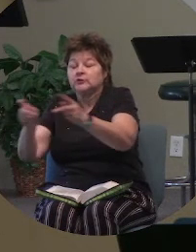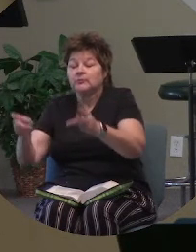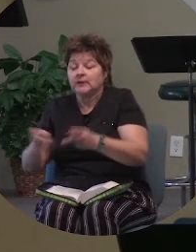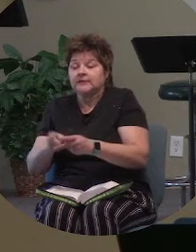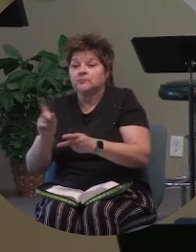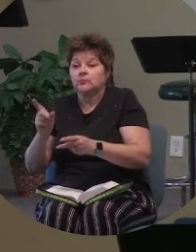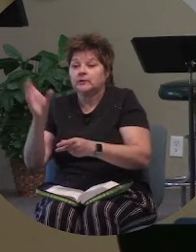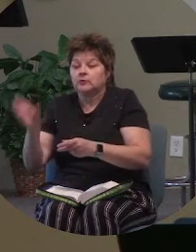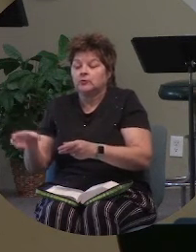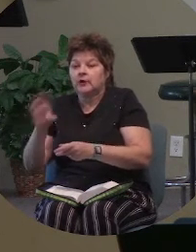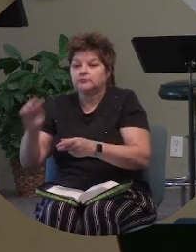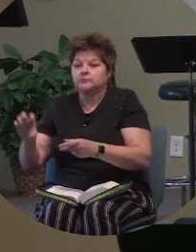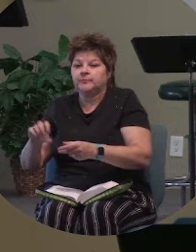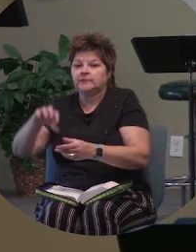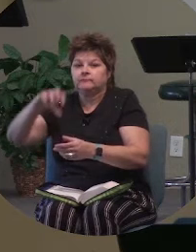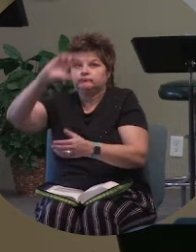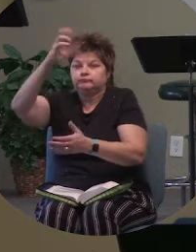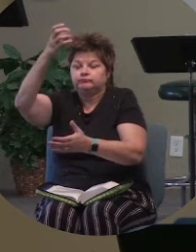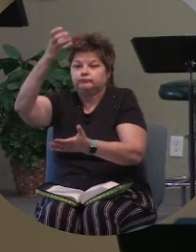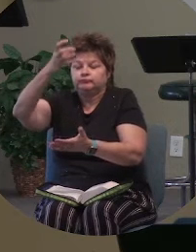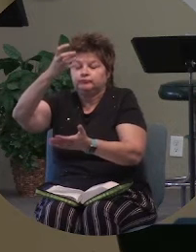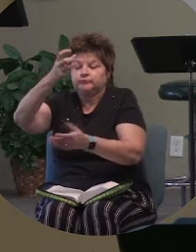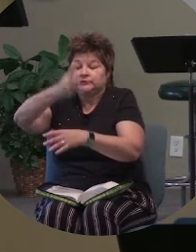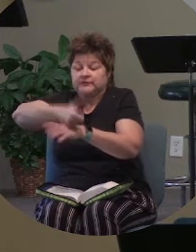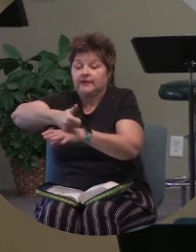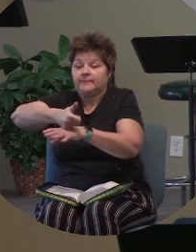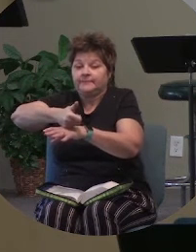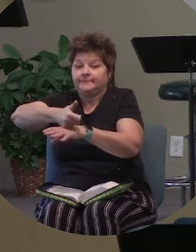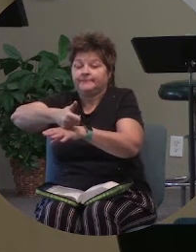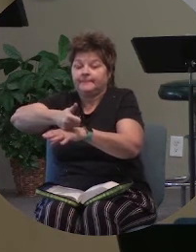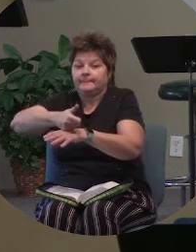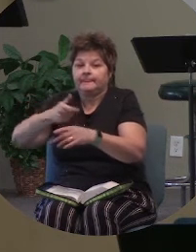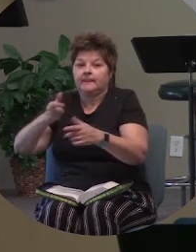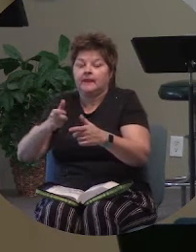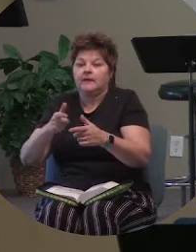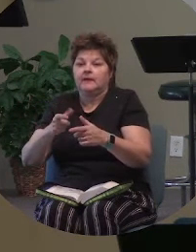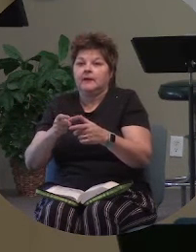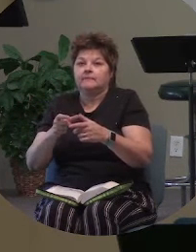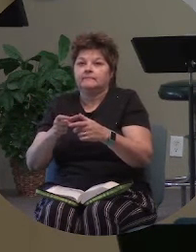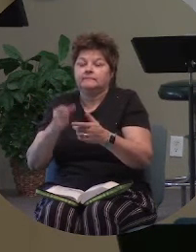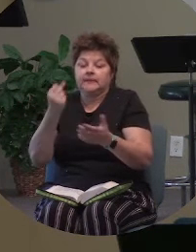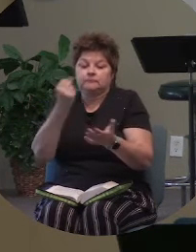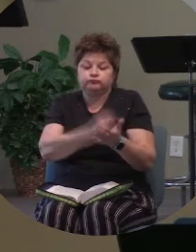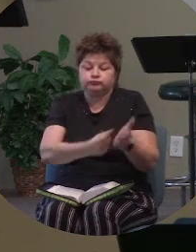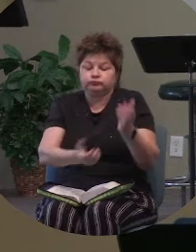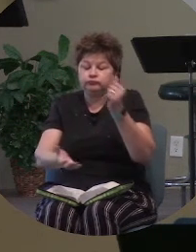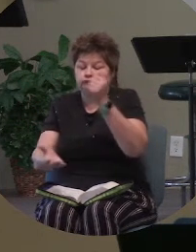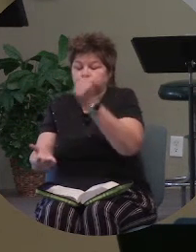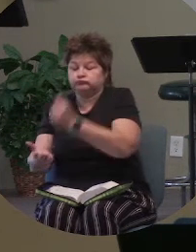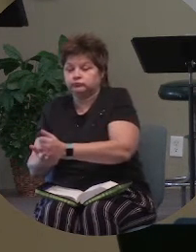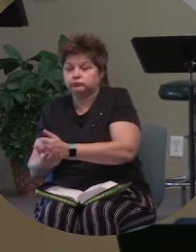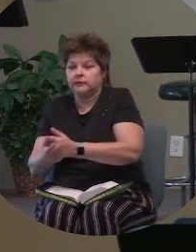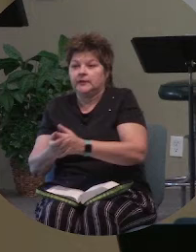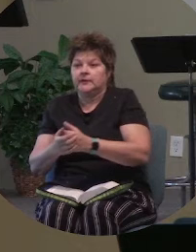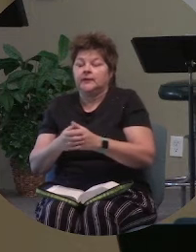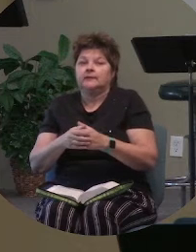it. And they would mock me, and they would spit on me, and they would stab